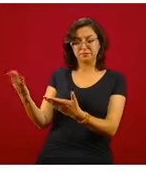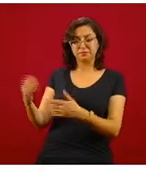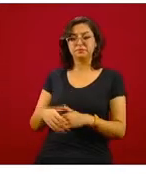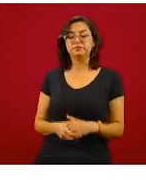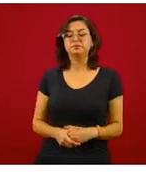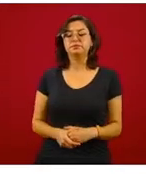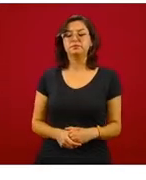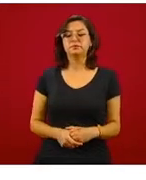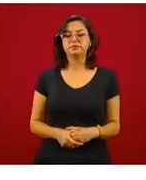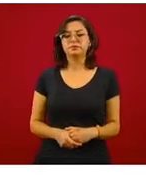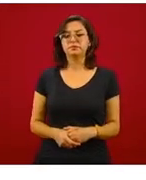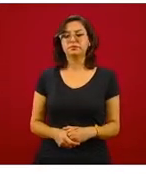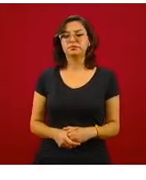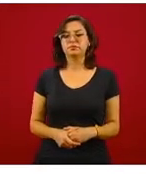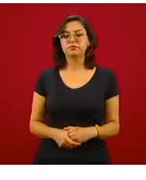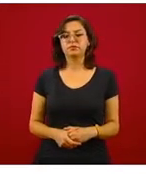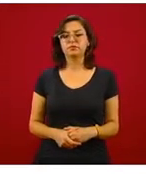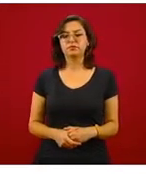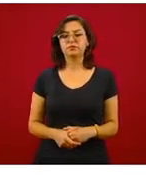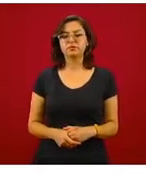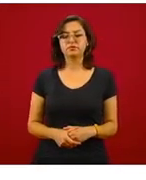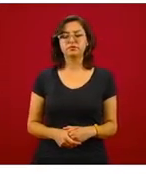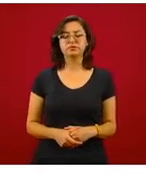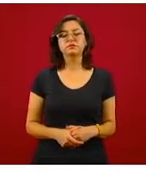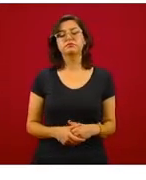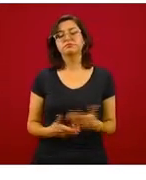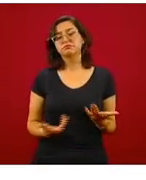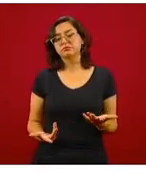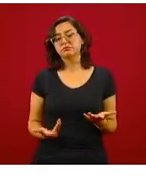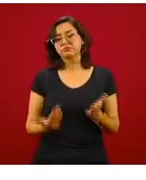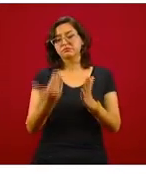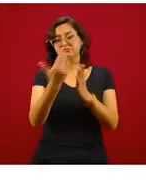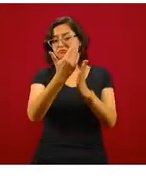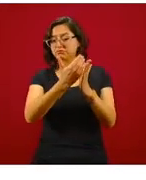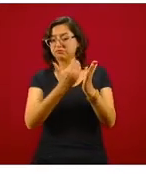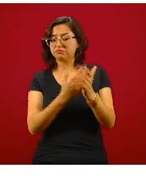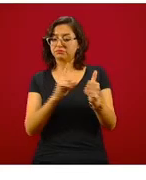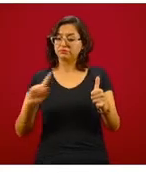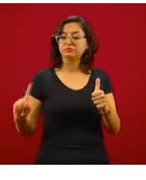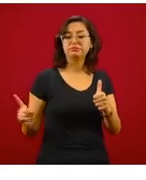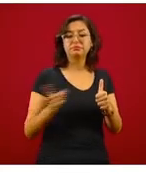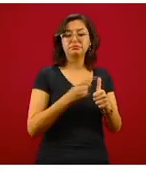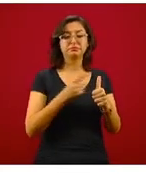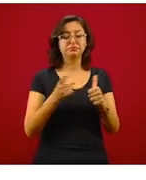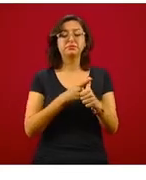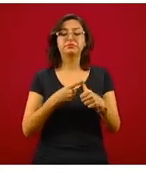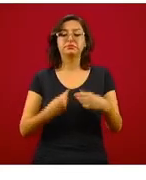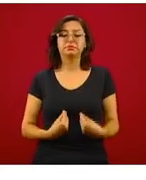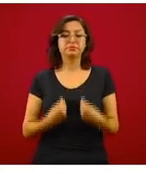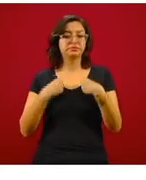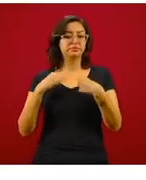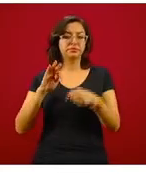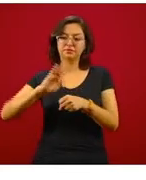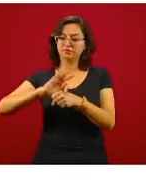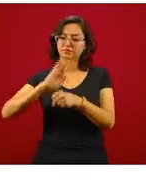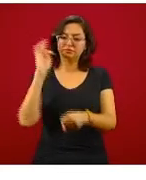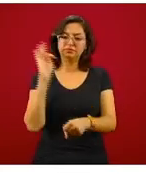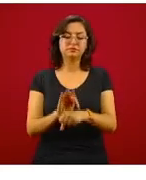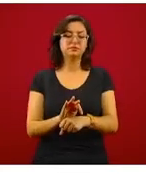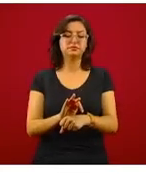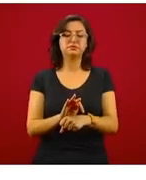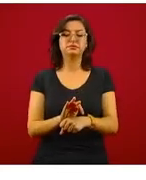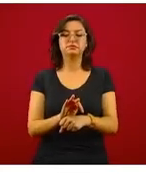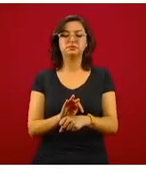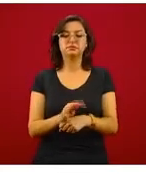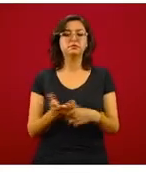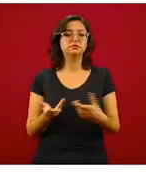like to present to you today. Look at the principles. We need to put health and human